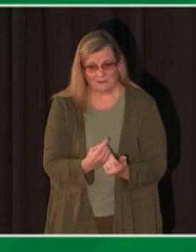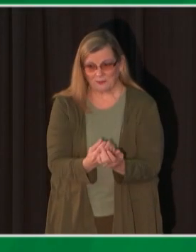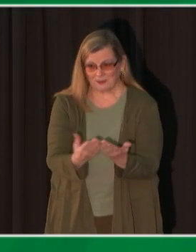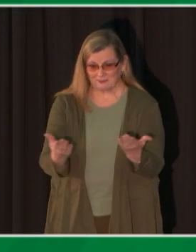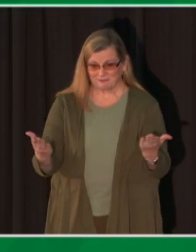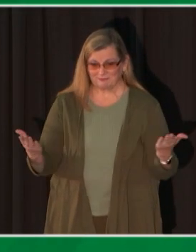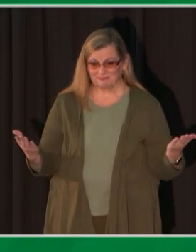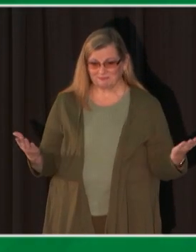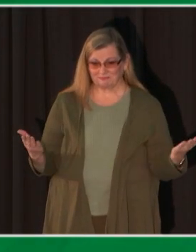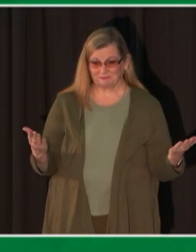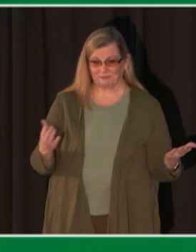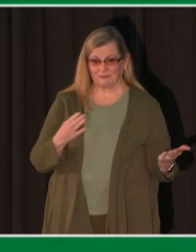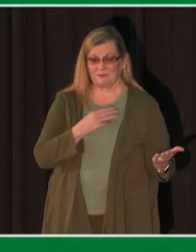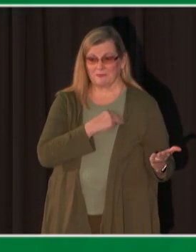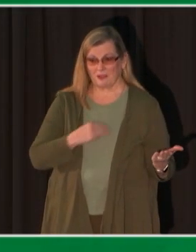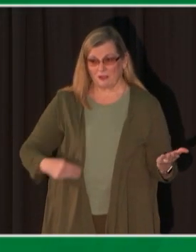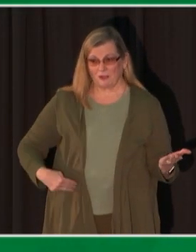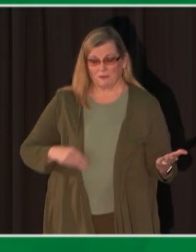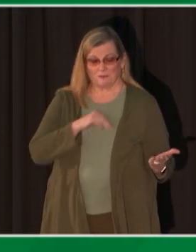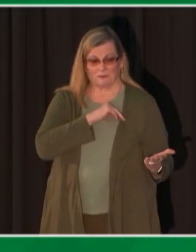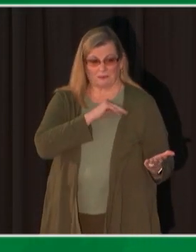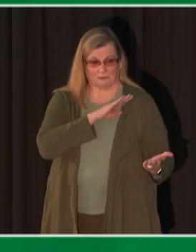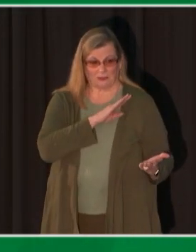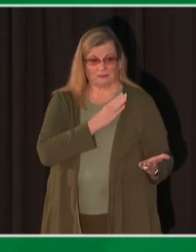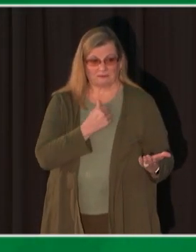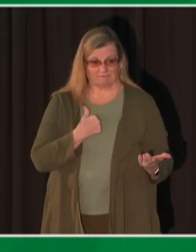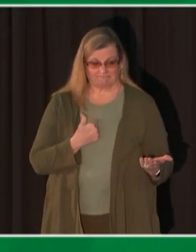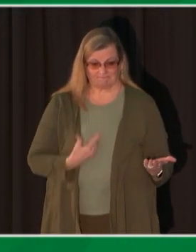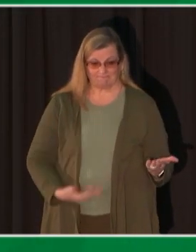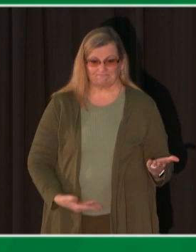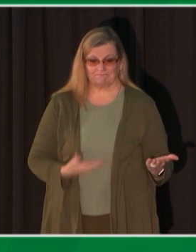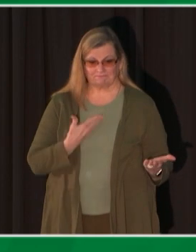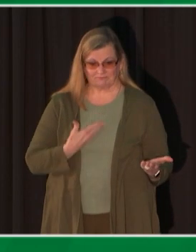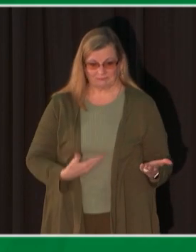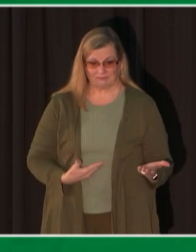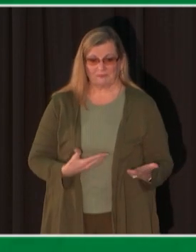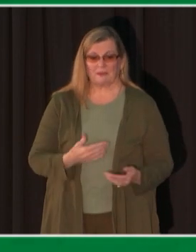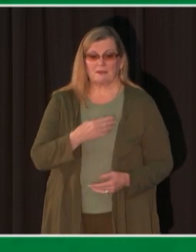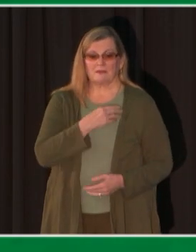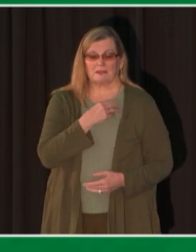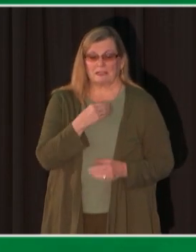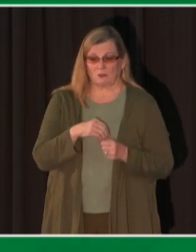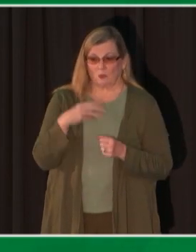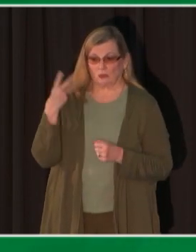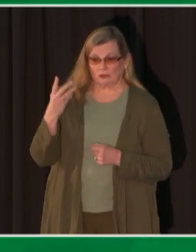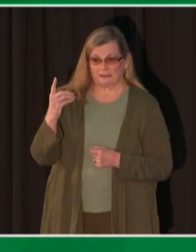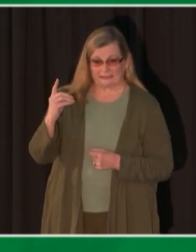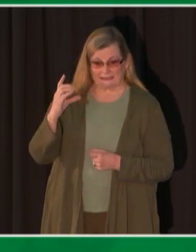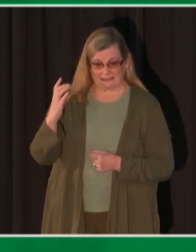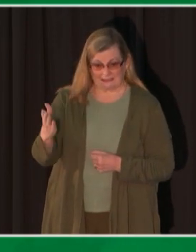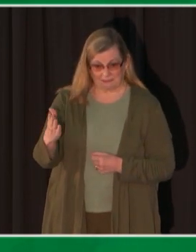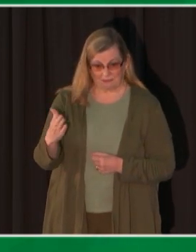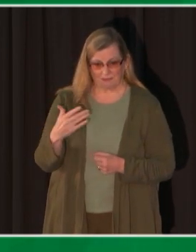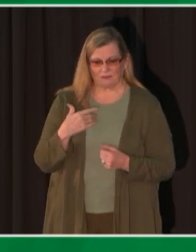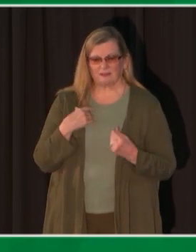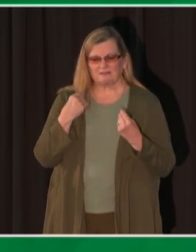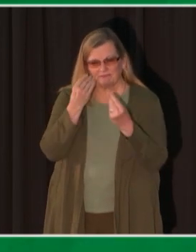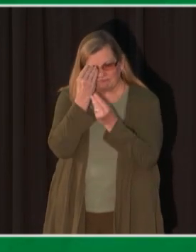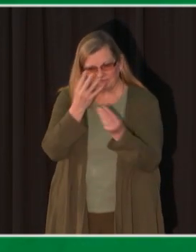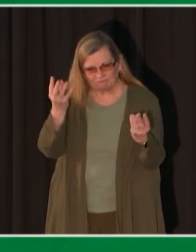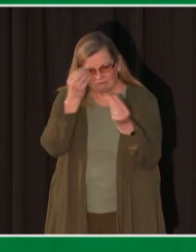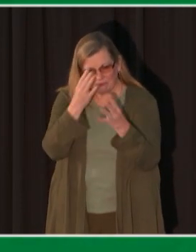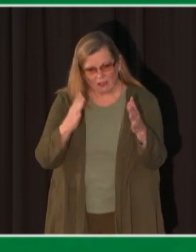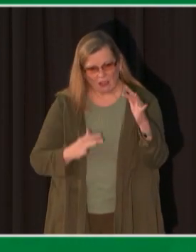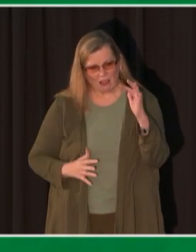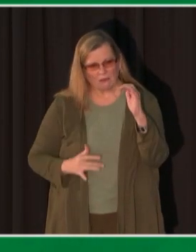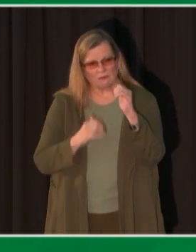Bowser. I'm the mayor of Washington, D.C. I'm here to provide an update on the district's response to COVID 19. I